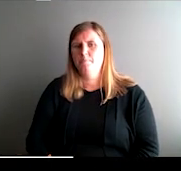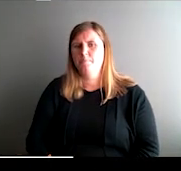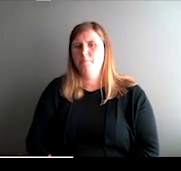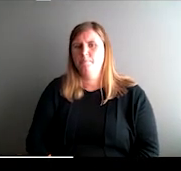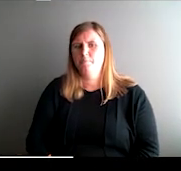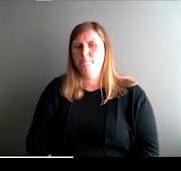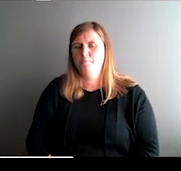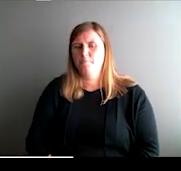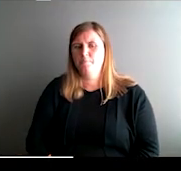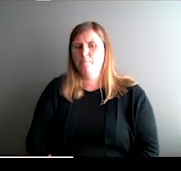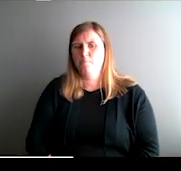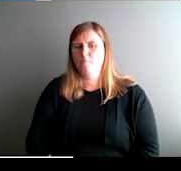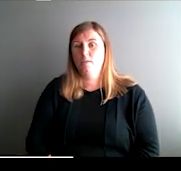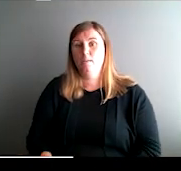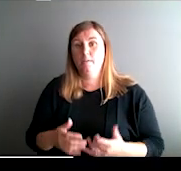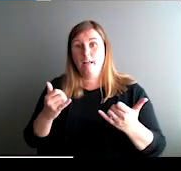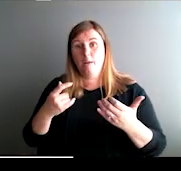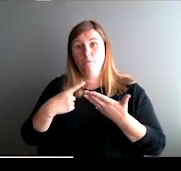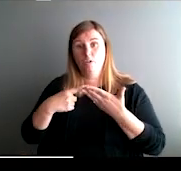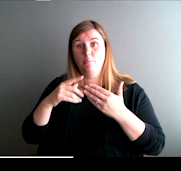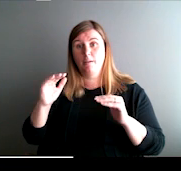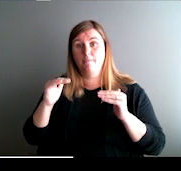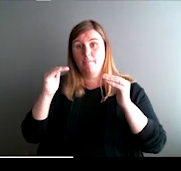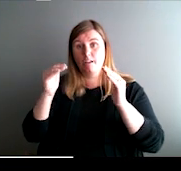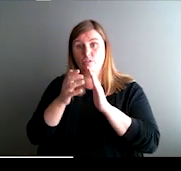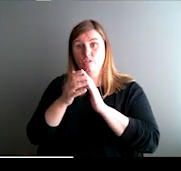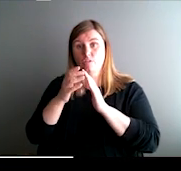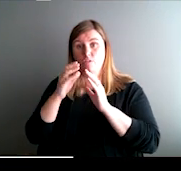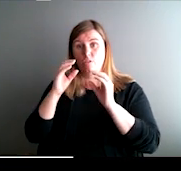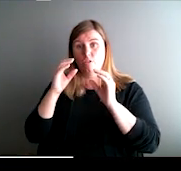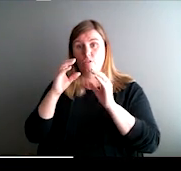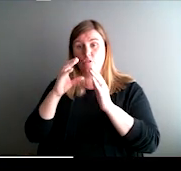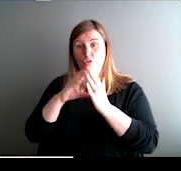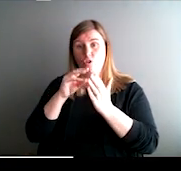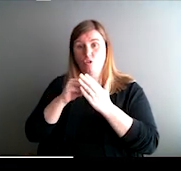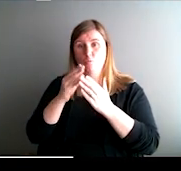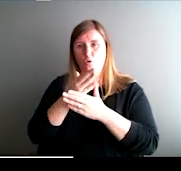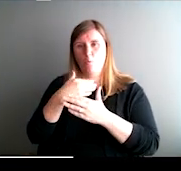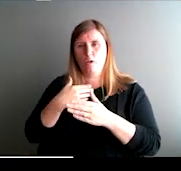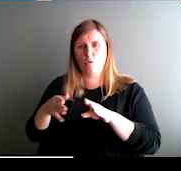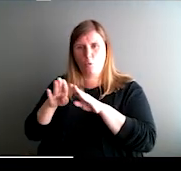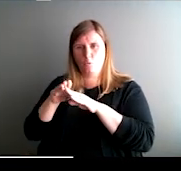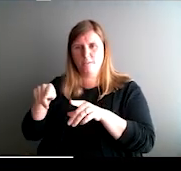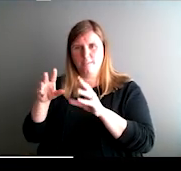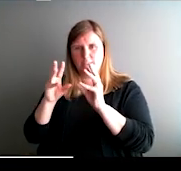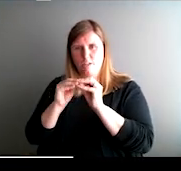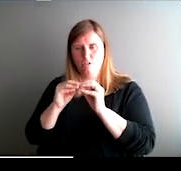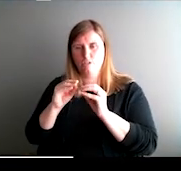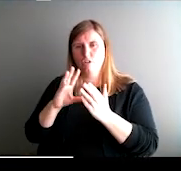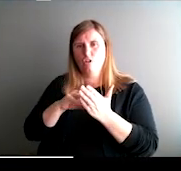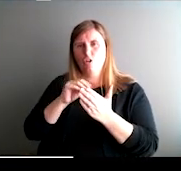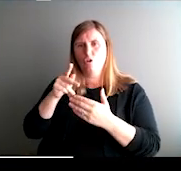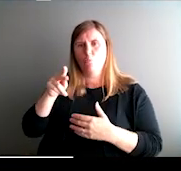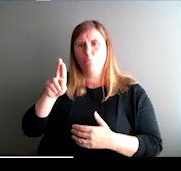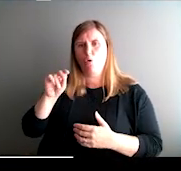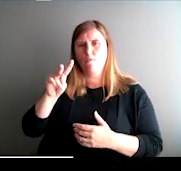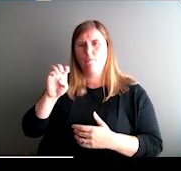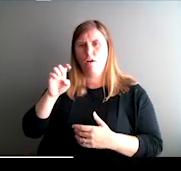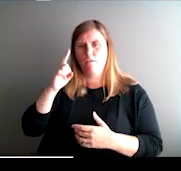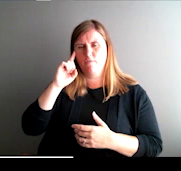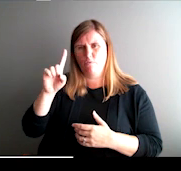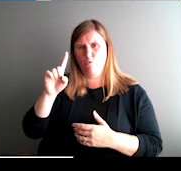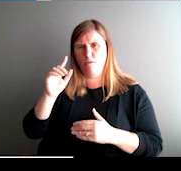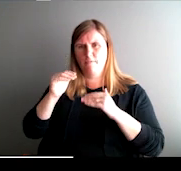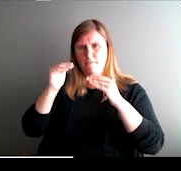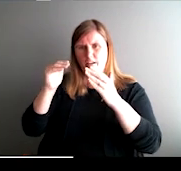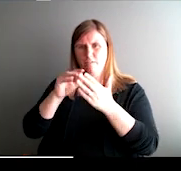We're now going to talk about advanced learners before we close out this session. The learner profile for an advanced learner is often